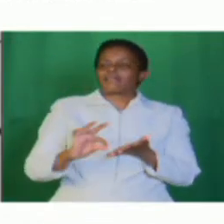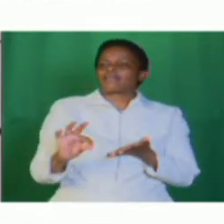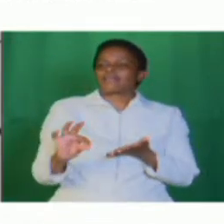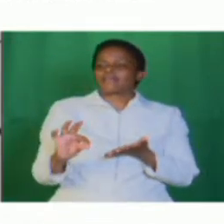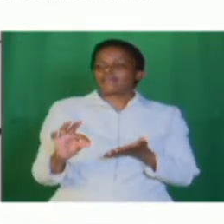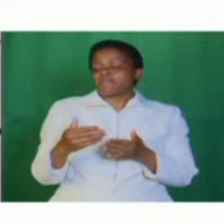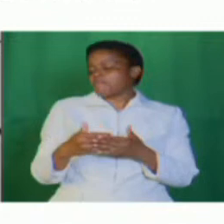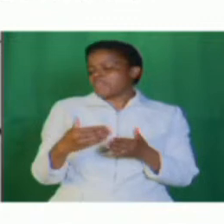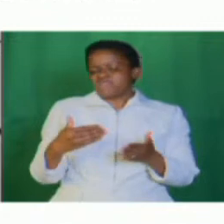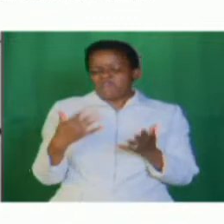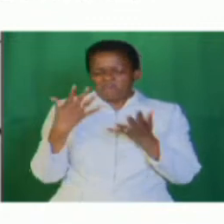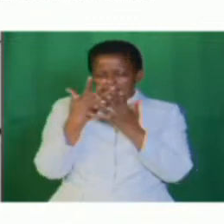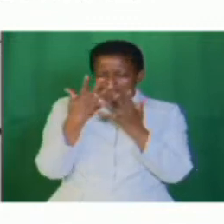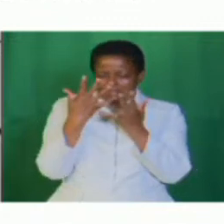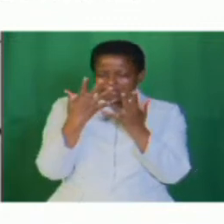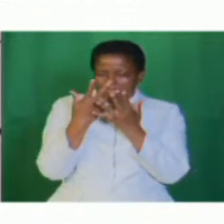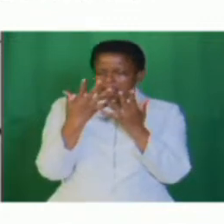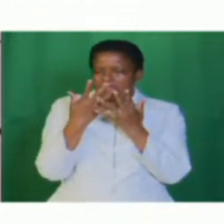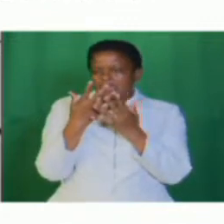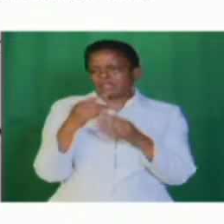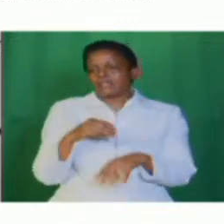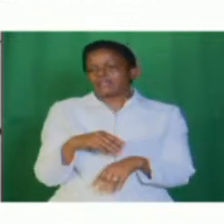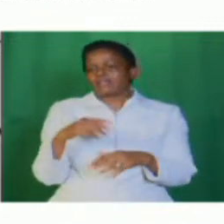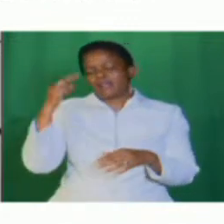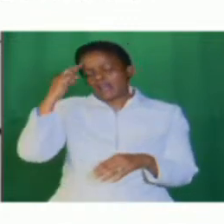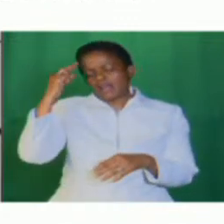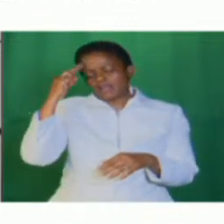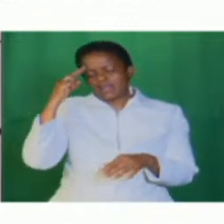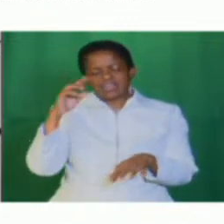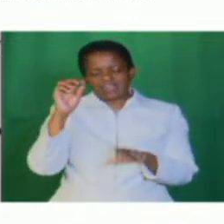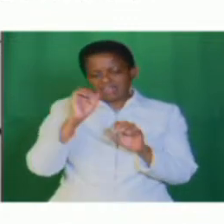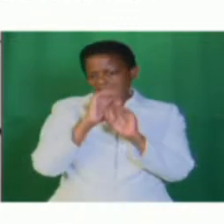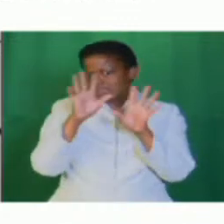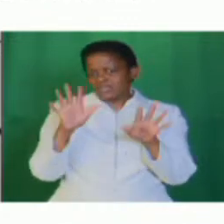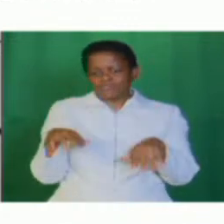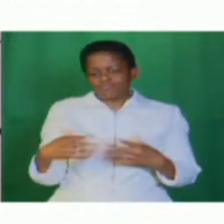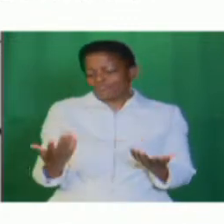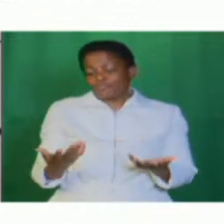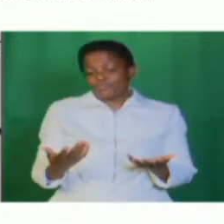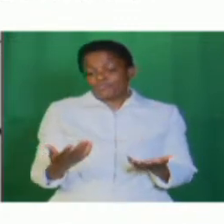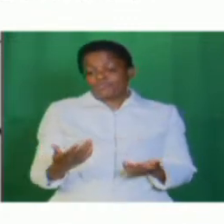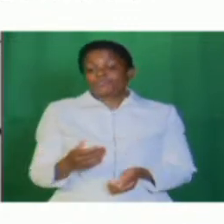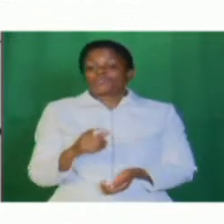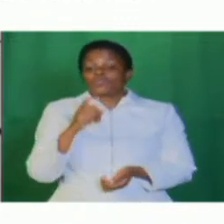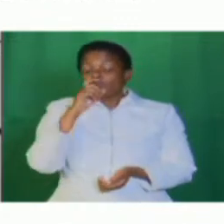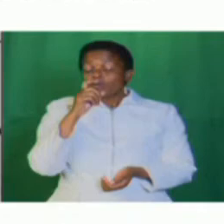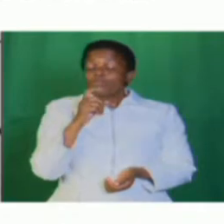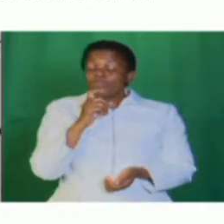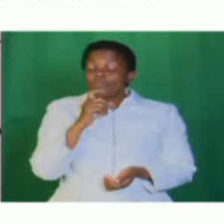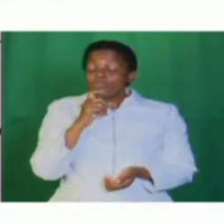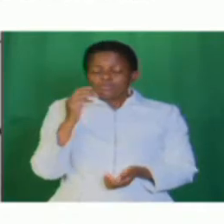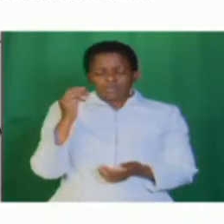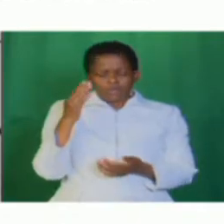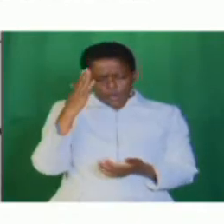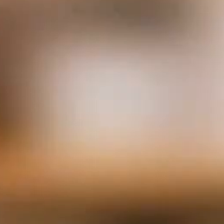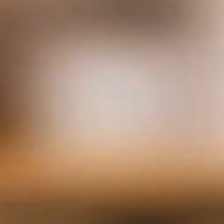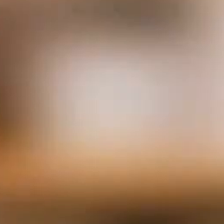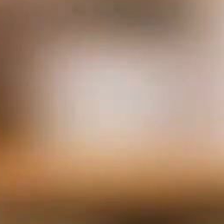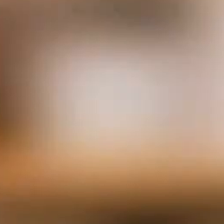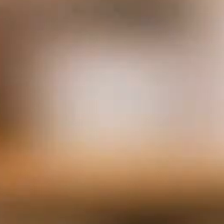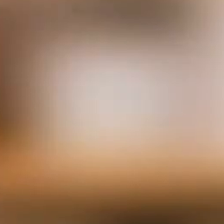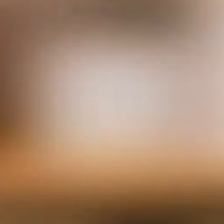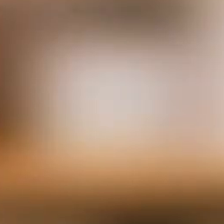they did before. These were Jews. They were used to reading Scripture. Like, they would read Scripture